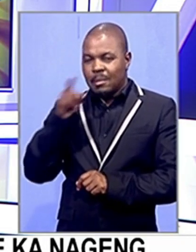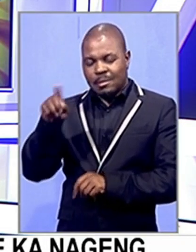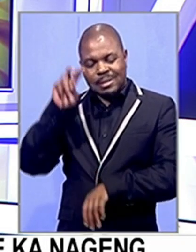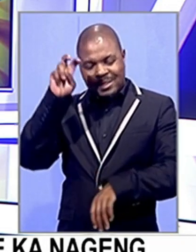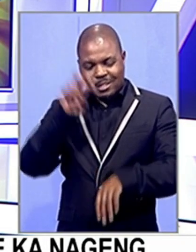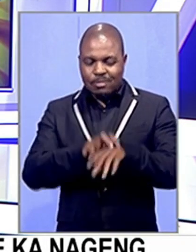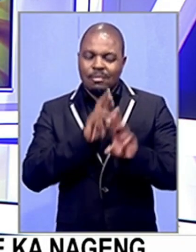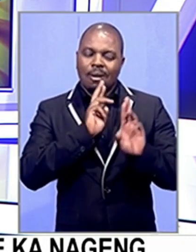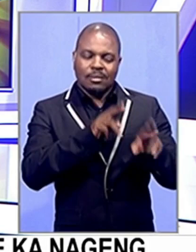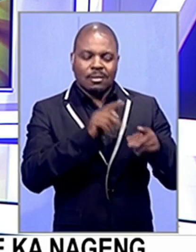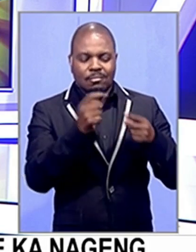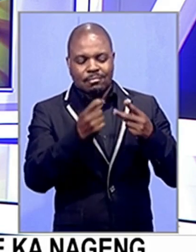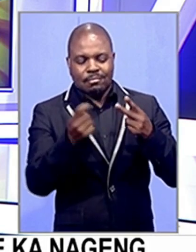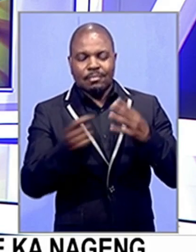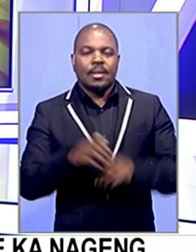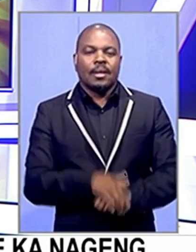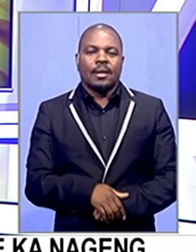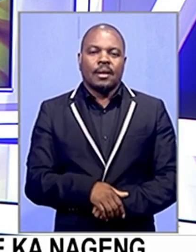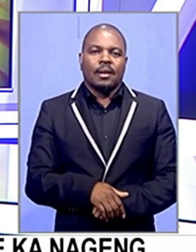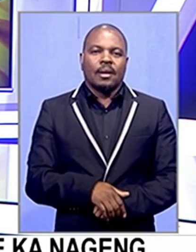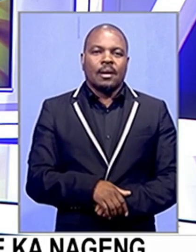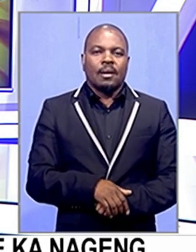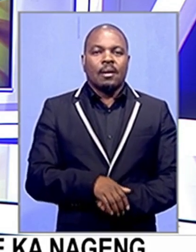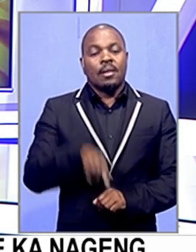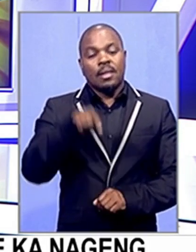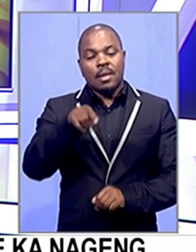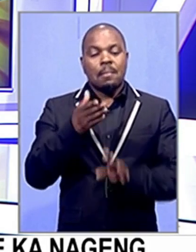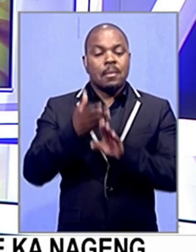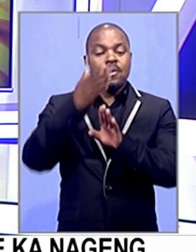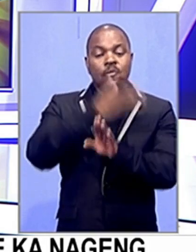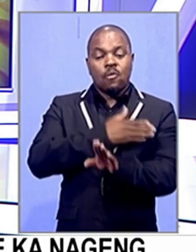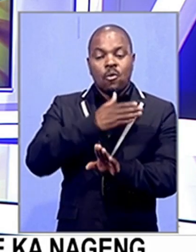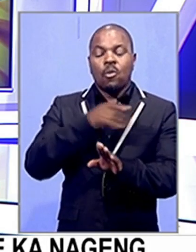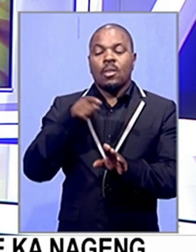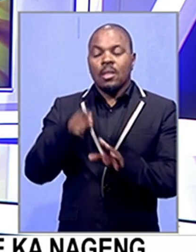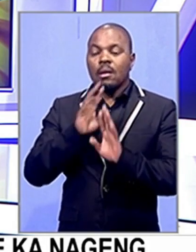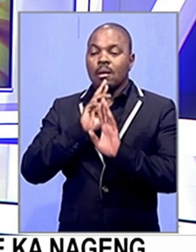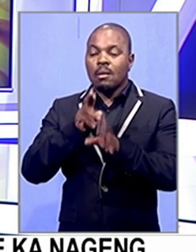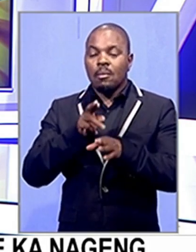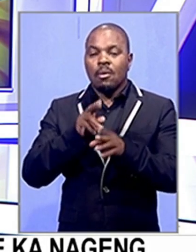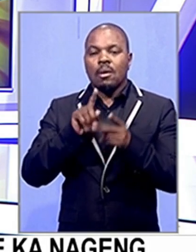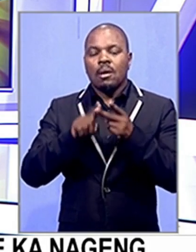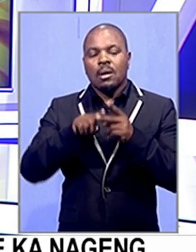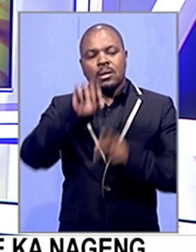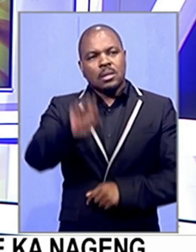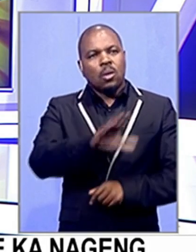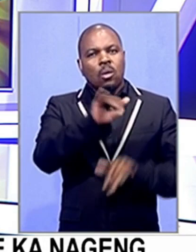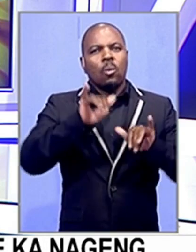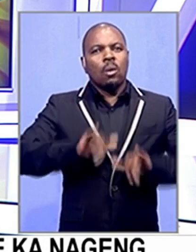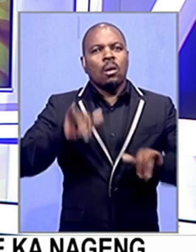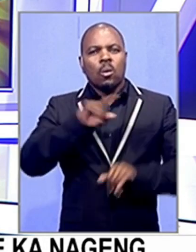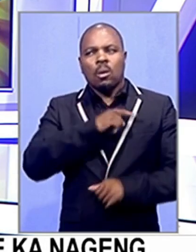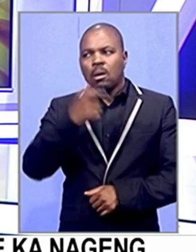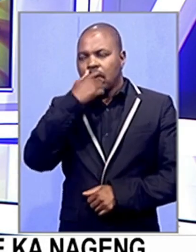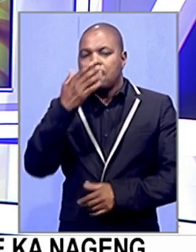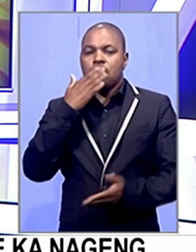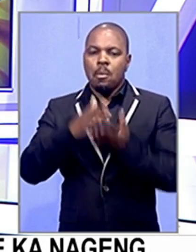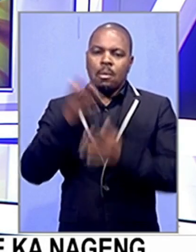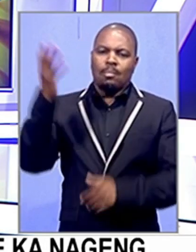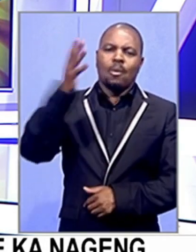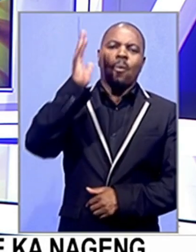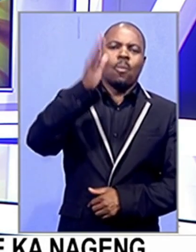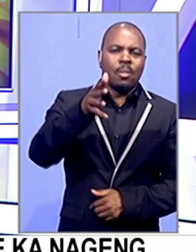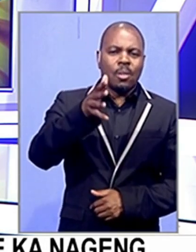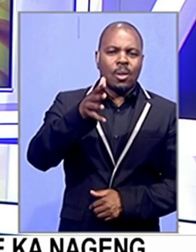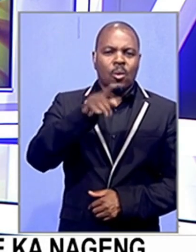swanetseng go fana ka tsona. Letšatši pele ga dikutullo tseo naga e beile mokganyaphatlheng go kwa seo Ramaphosa a ka se bolelago